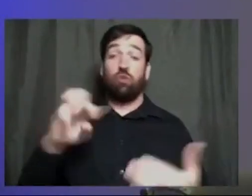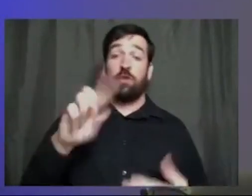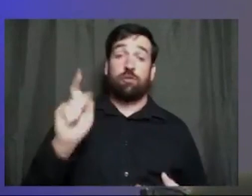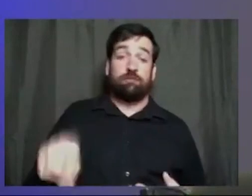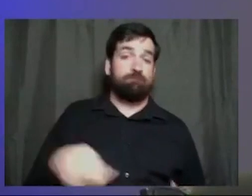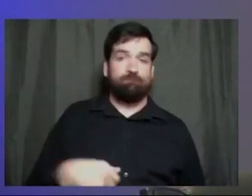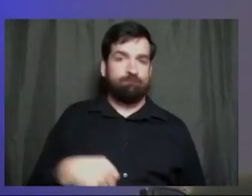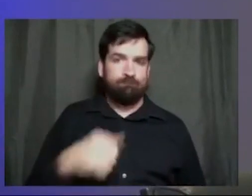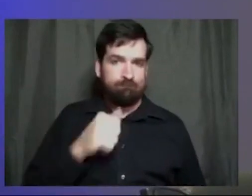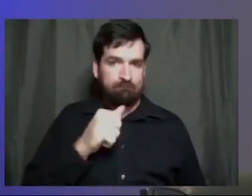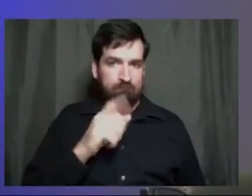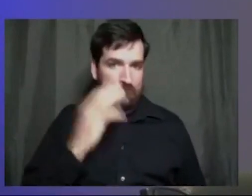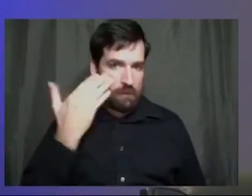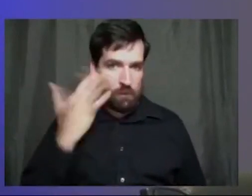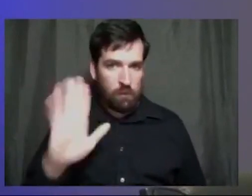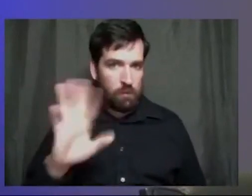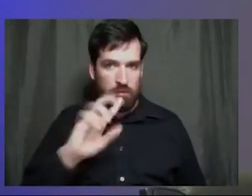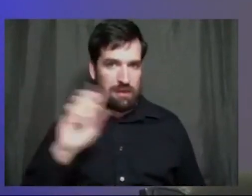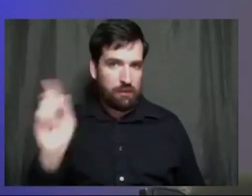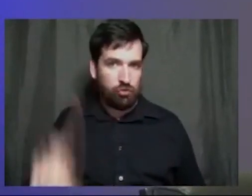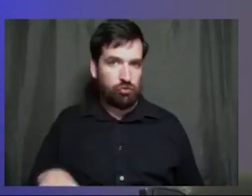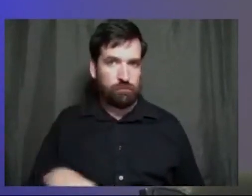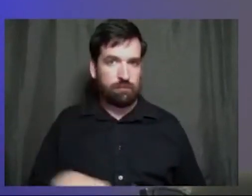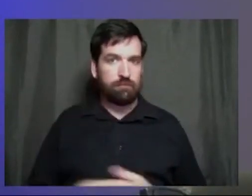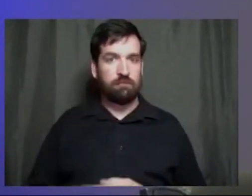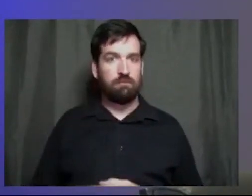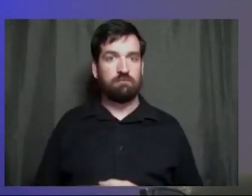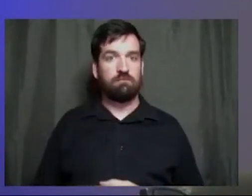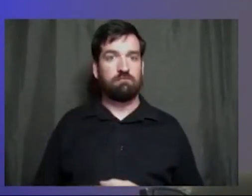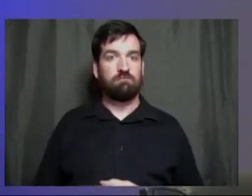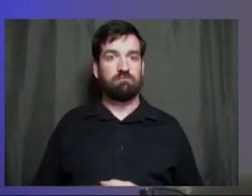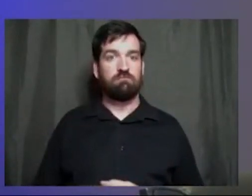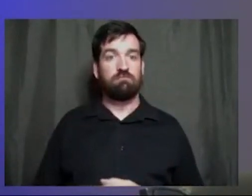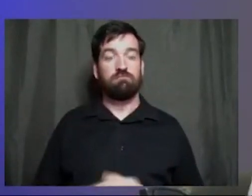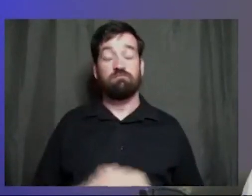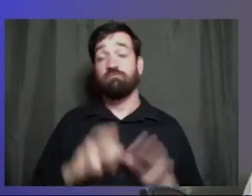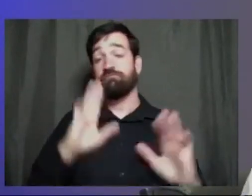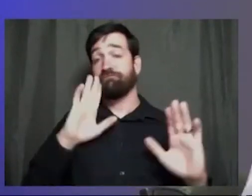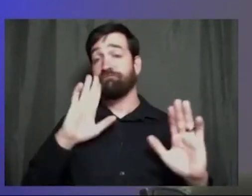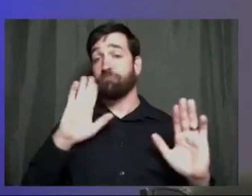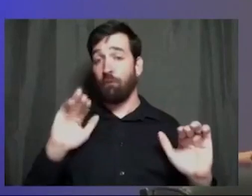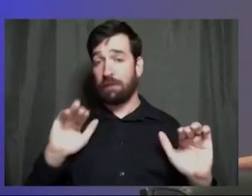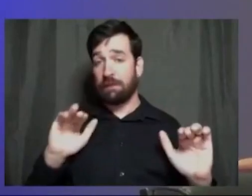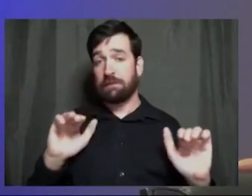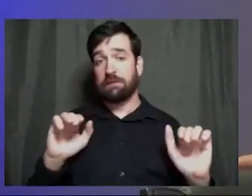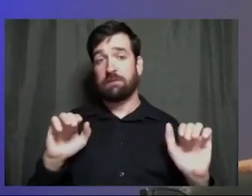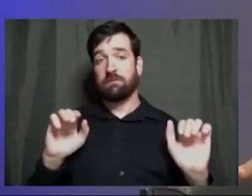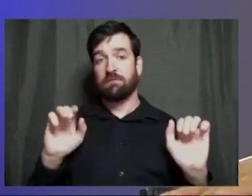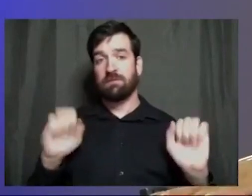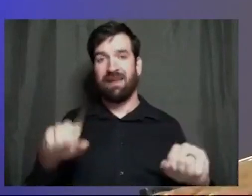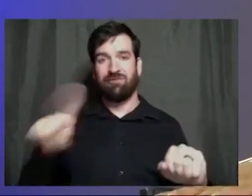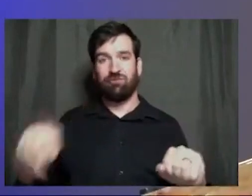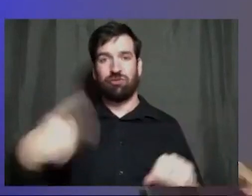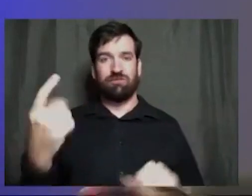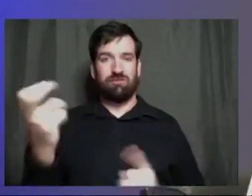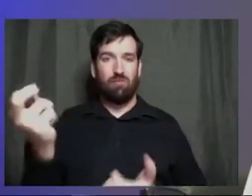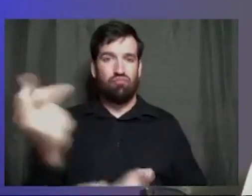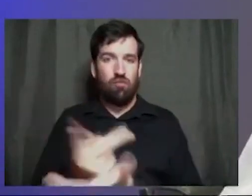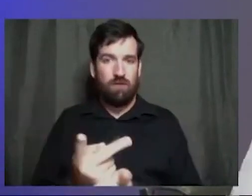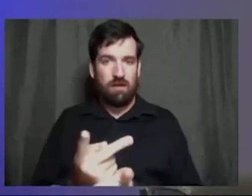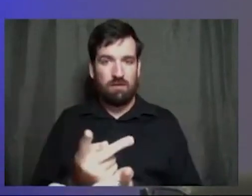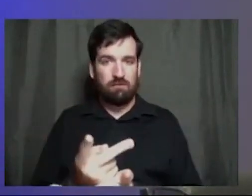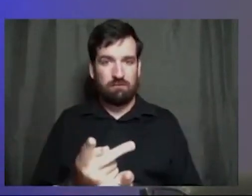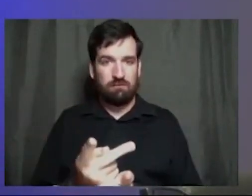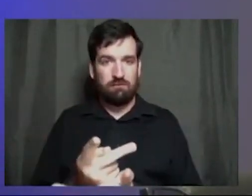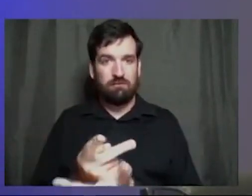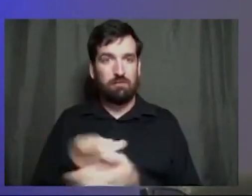that. My hope is that they will be able to just approve it flat out without the